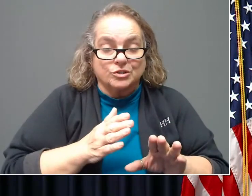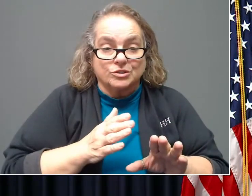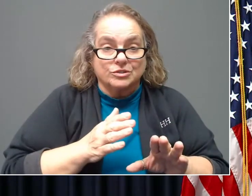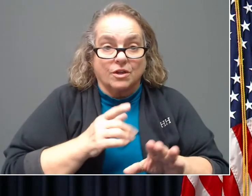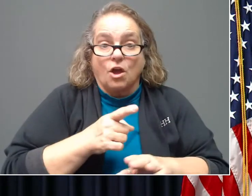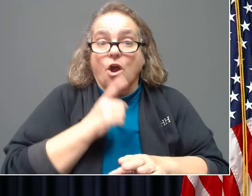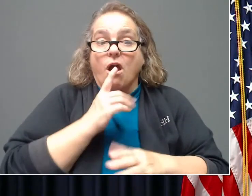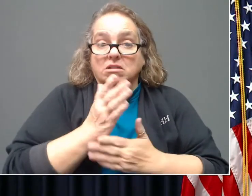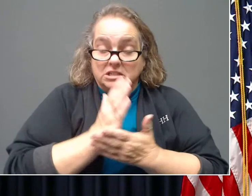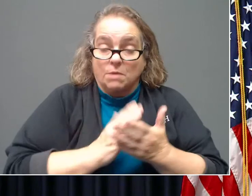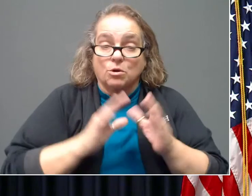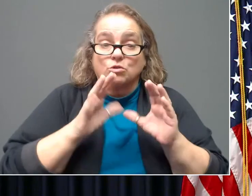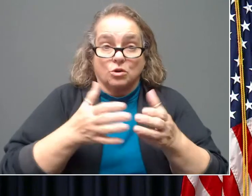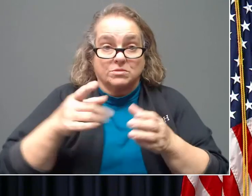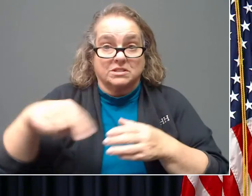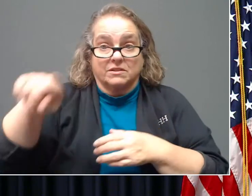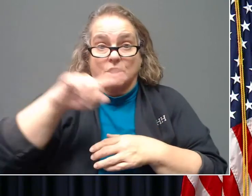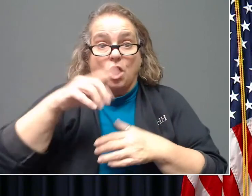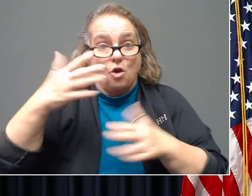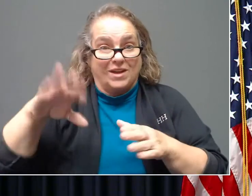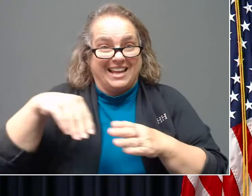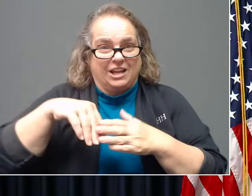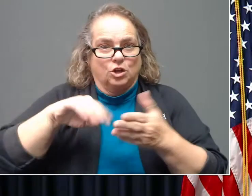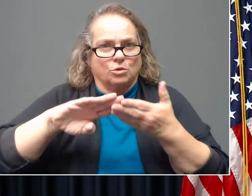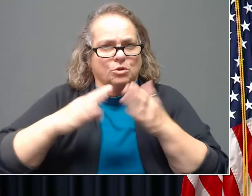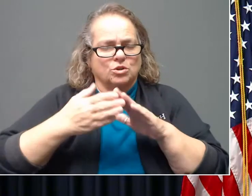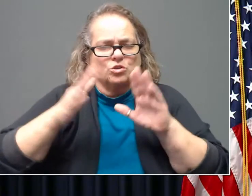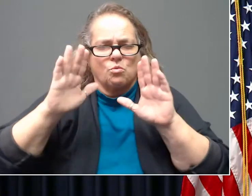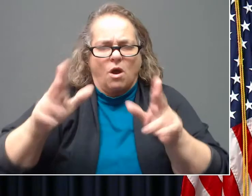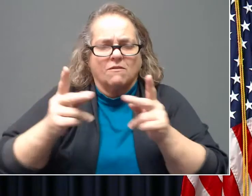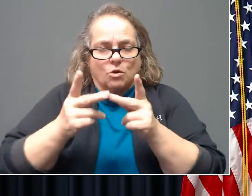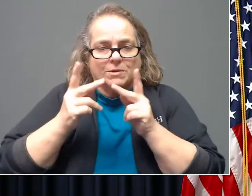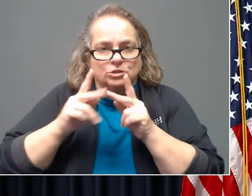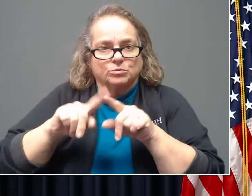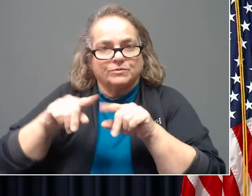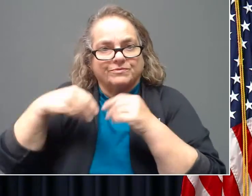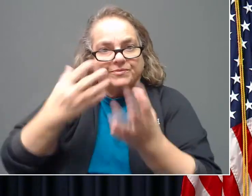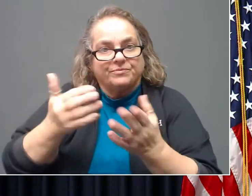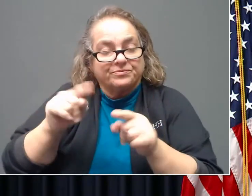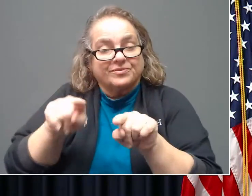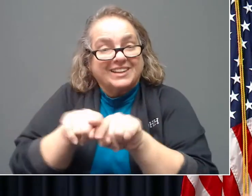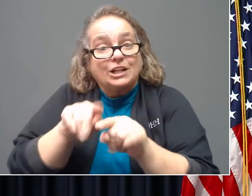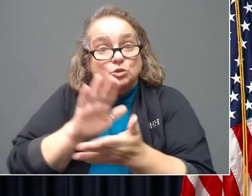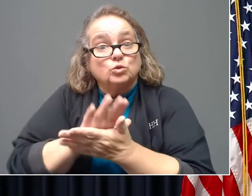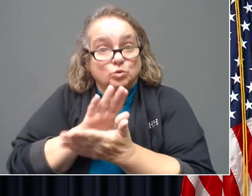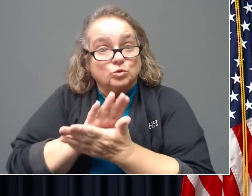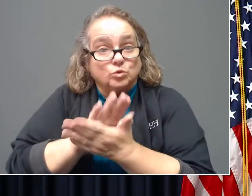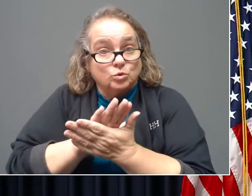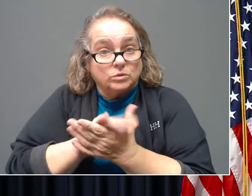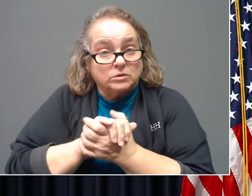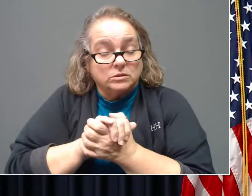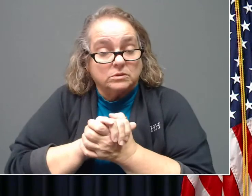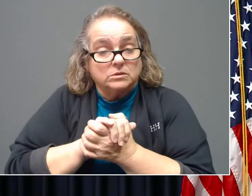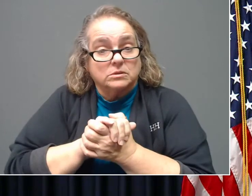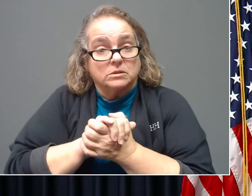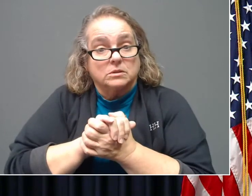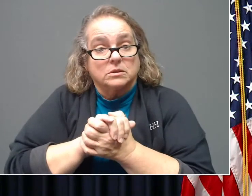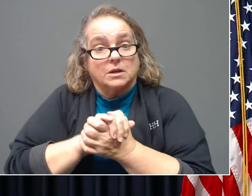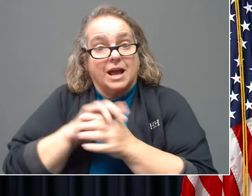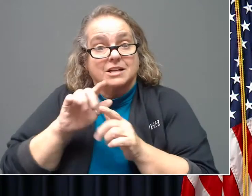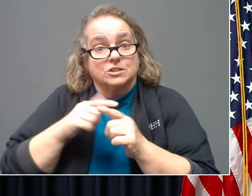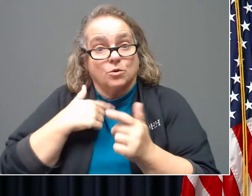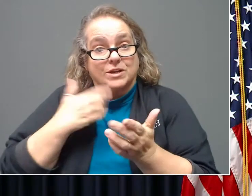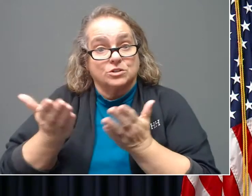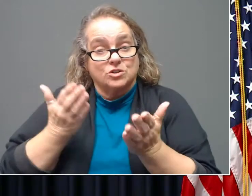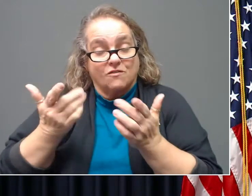there already in communities that are in a wonderful position to do that, like schools. But as we serve broader